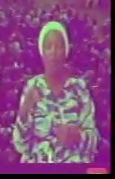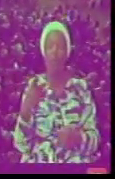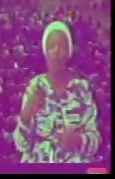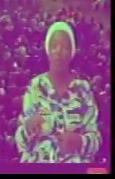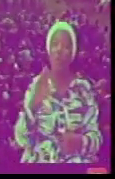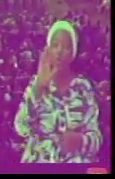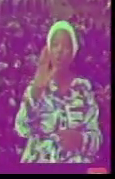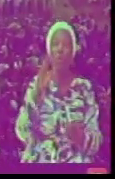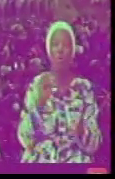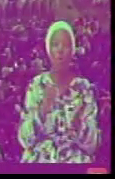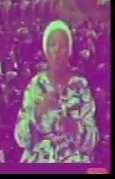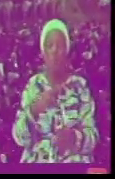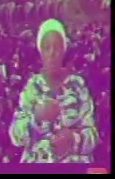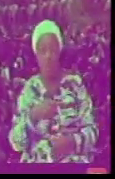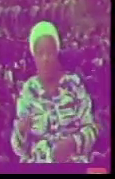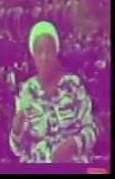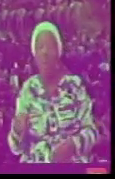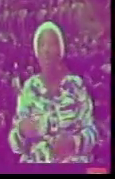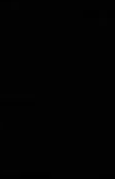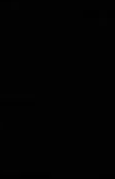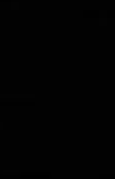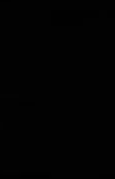denomination,